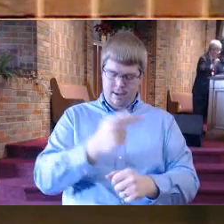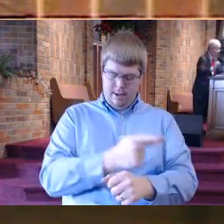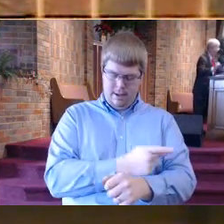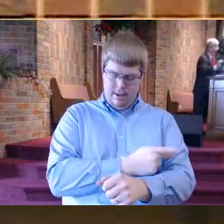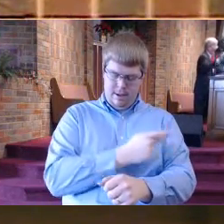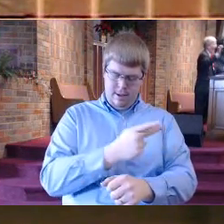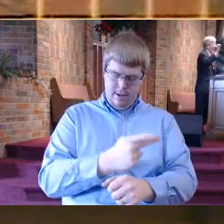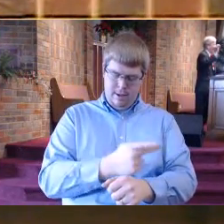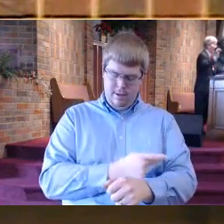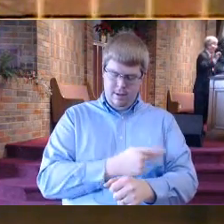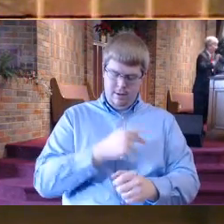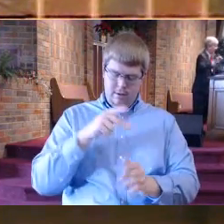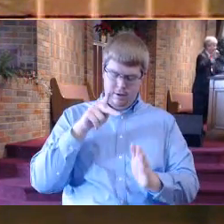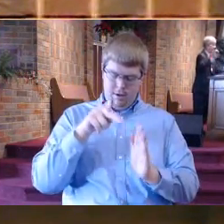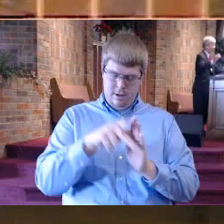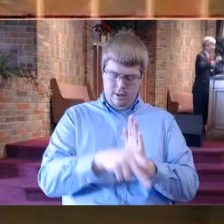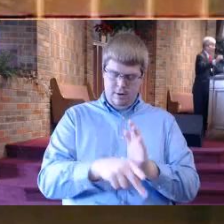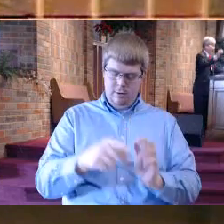Jesus the Lamb,